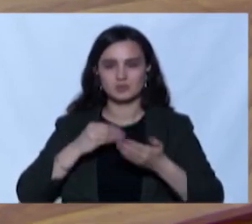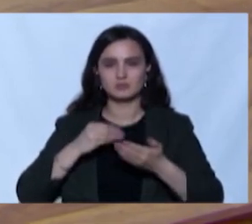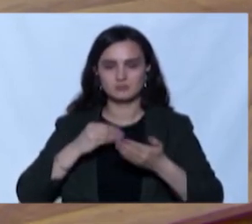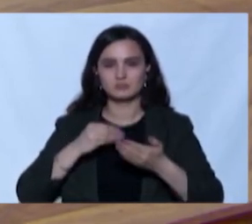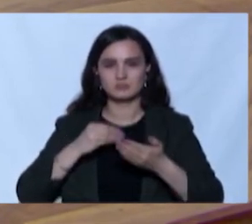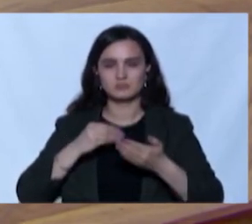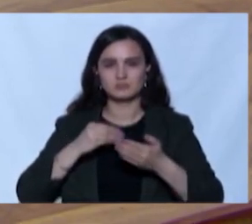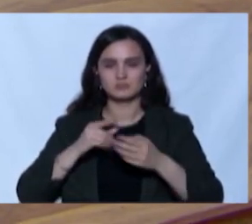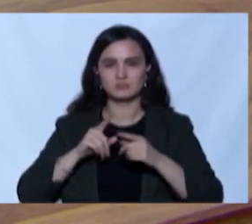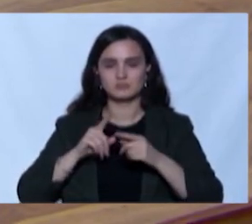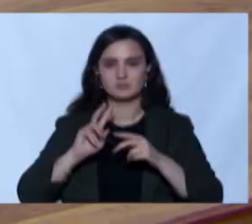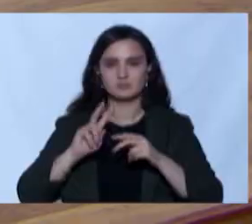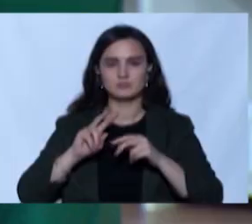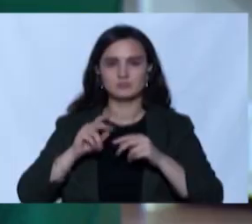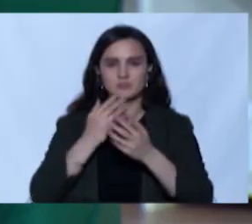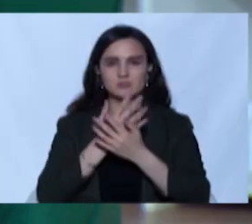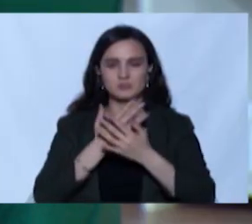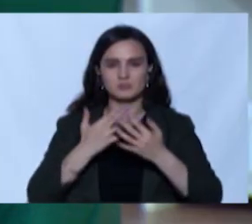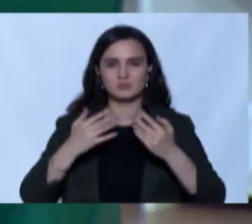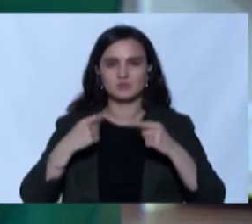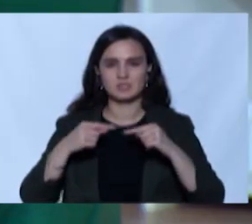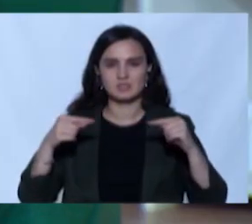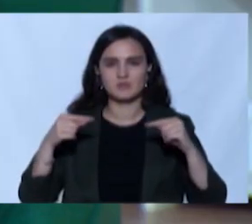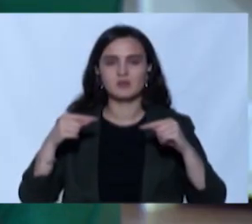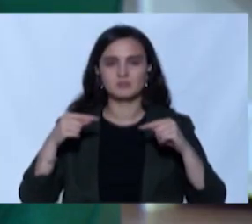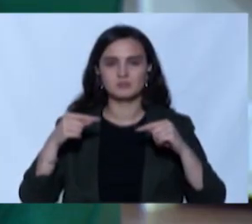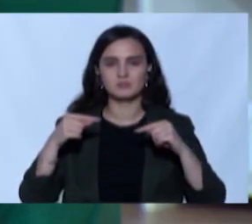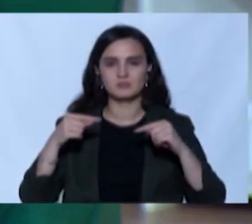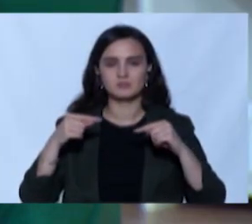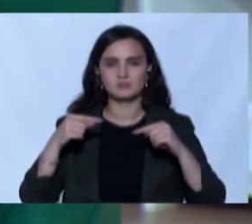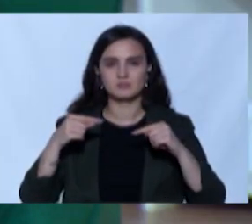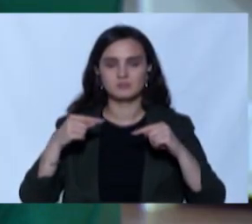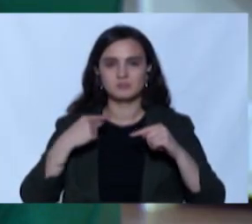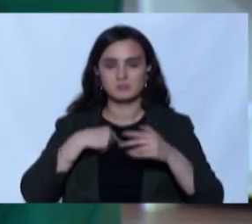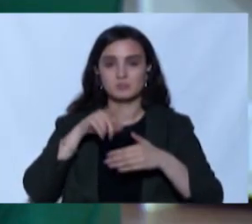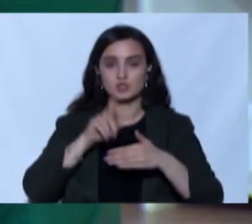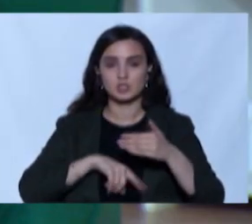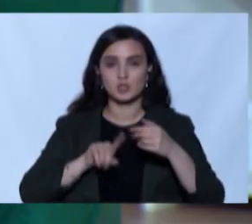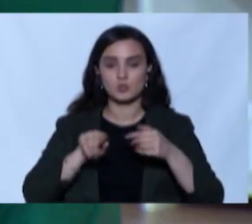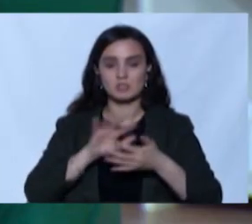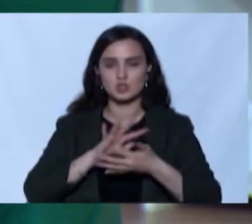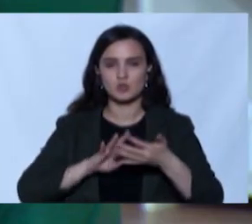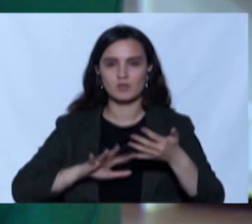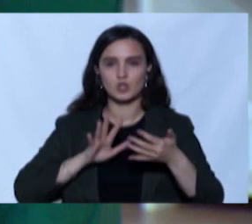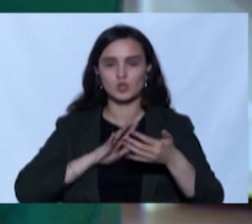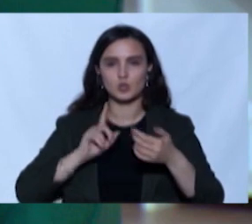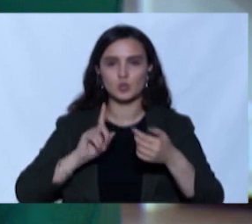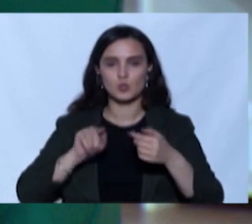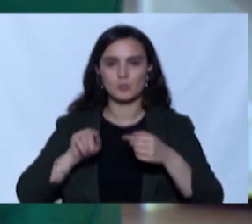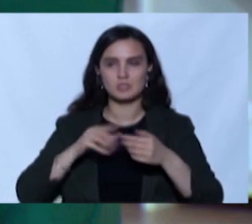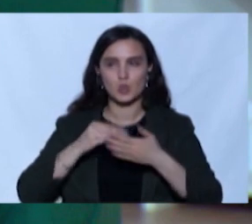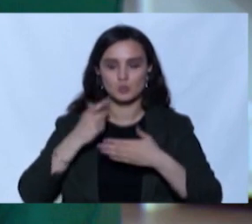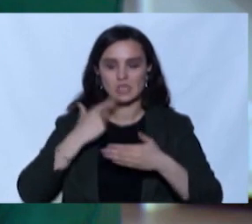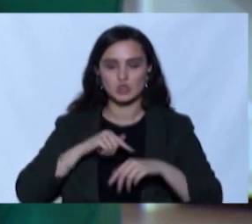drowned, having multiple miscarriages. I believe this novel was a way for her to